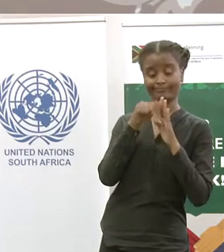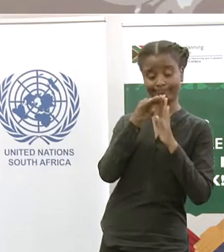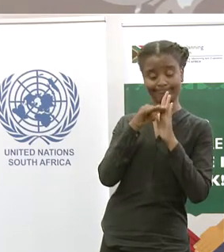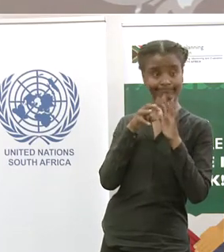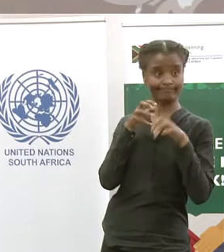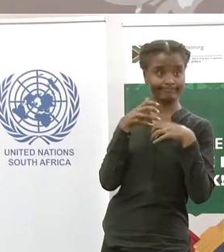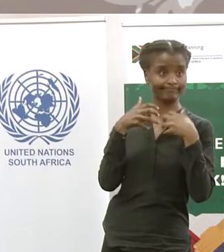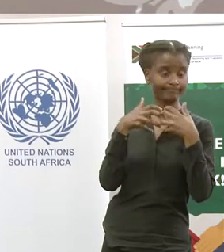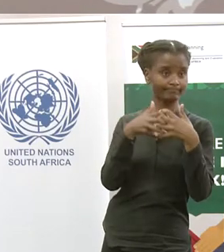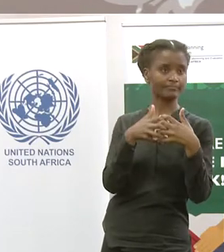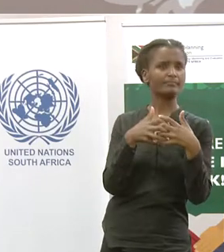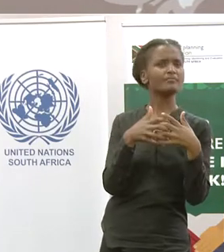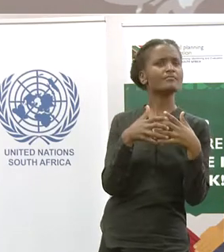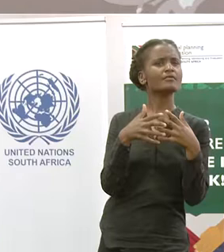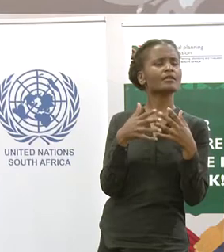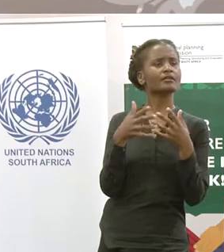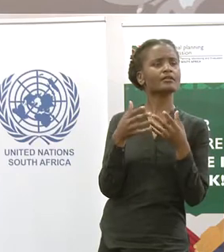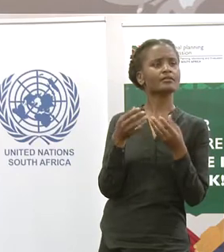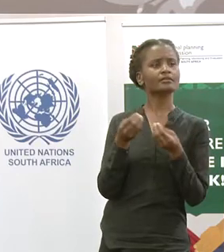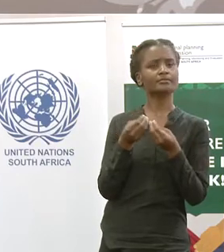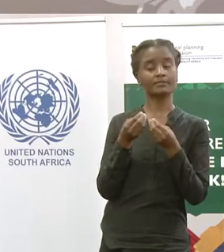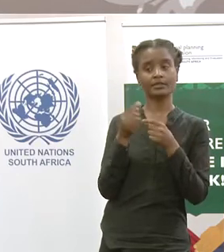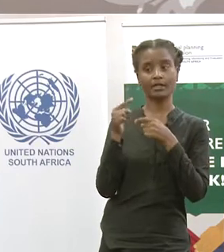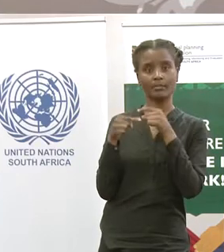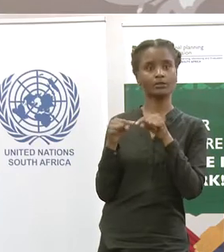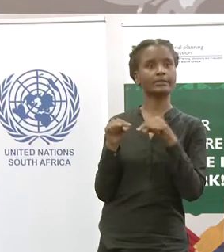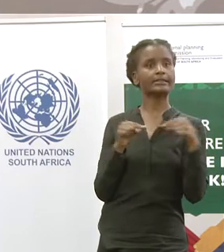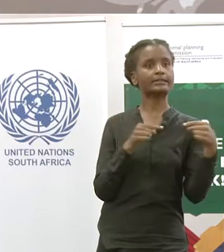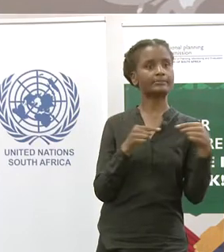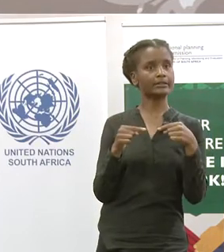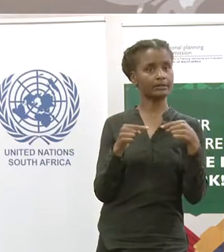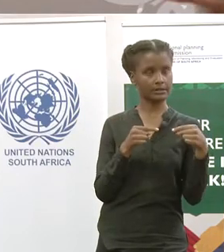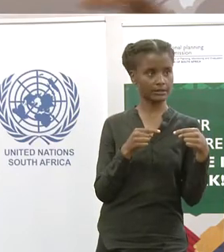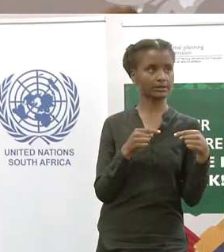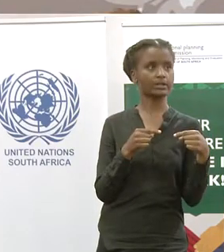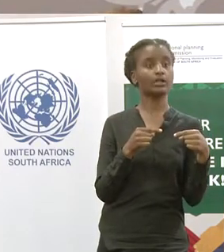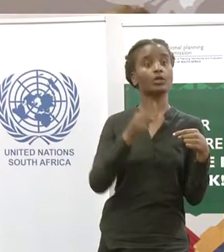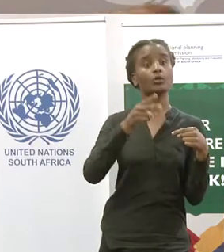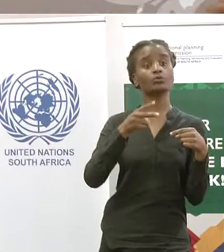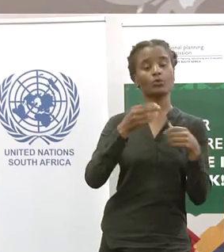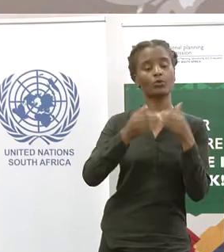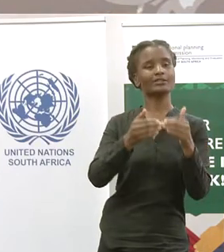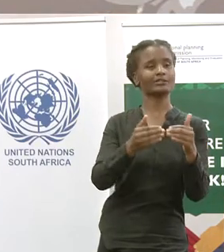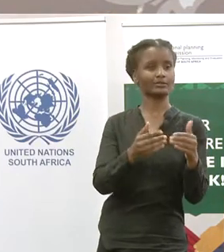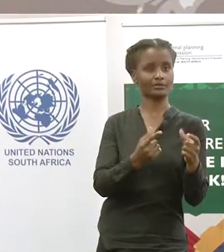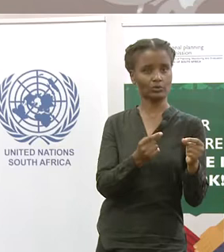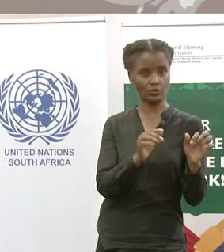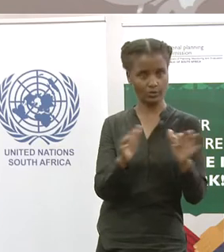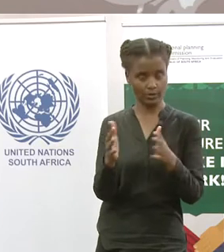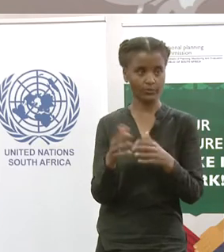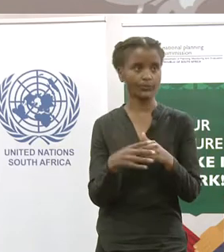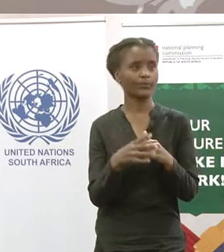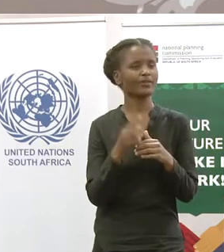of where the debates themselves are located and the process thereafter. Because I